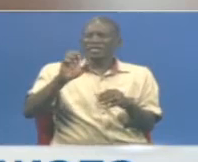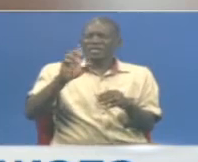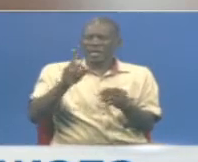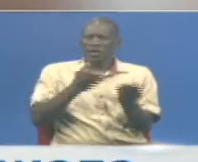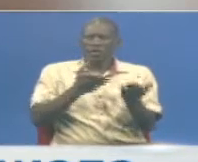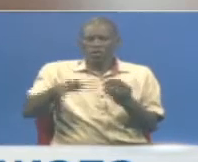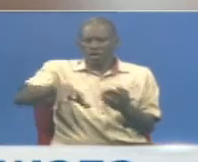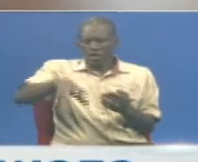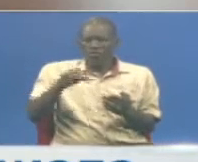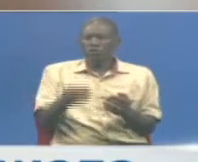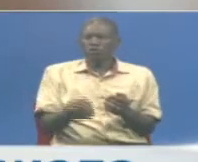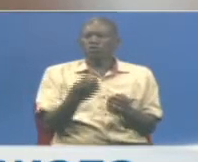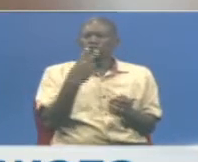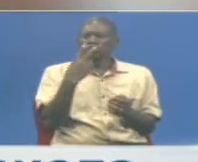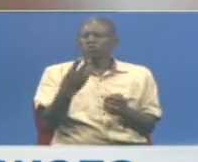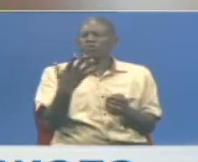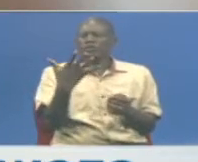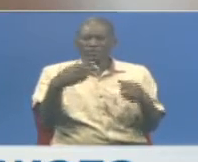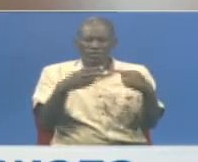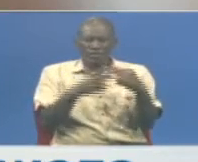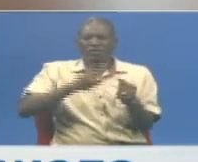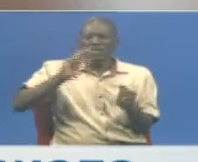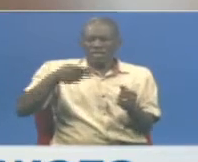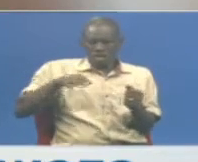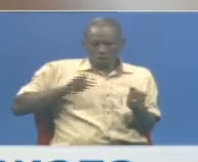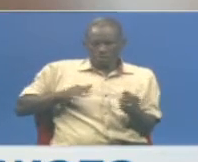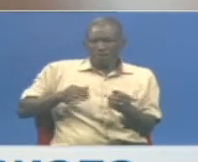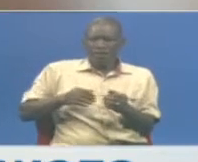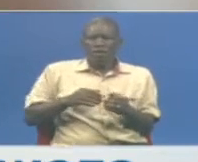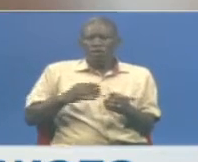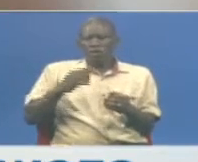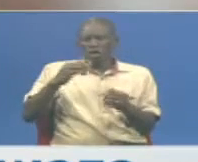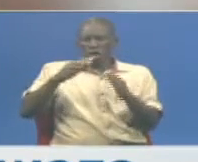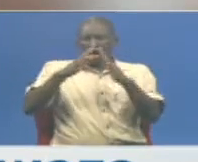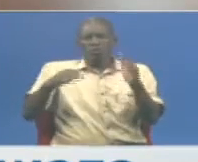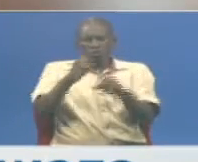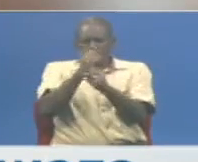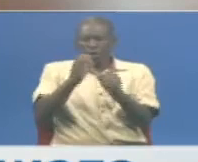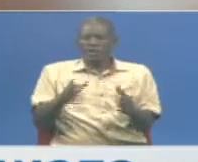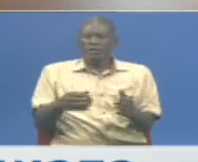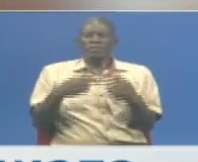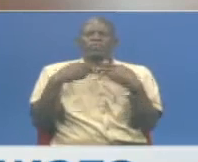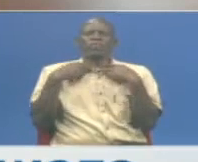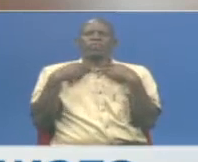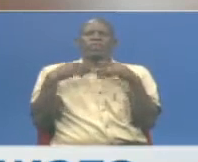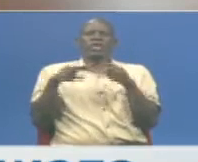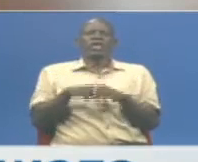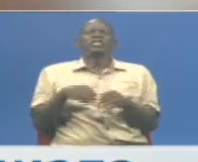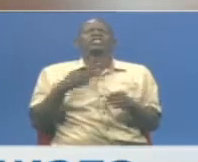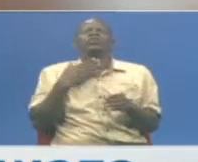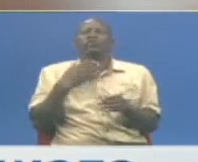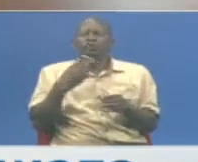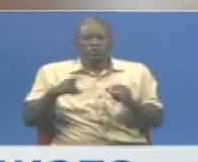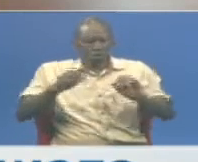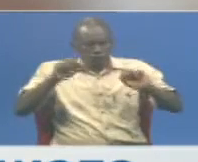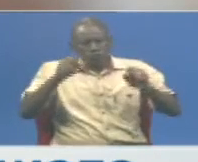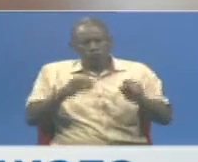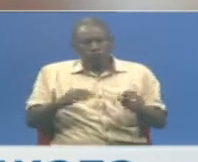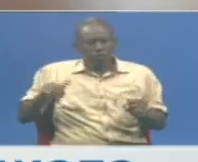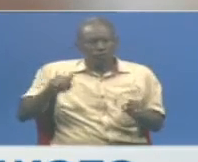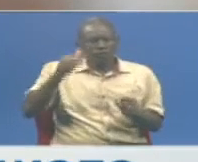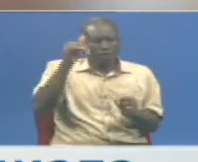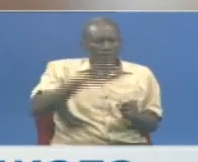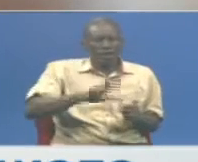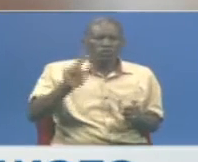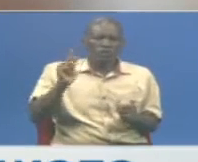found 257 Kenyan female domestic workers holed up as they pursue possibilities of coming